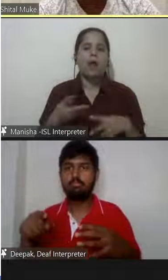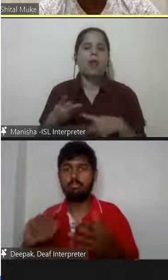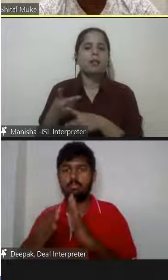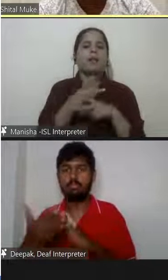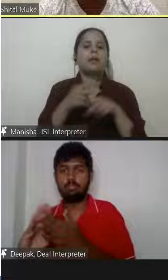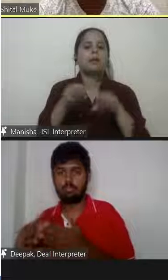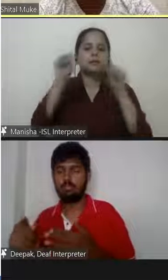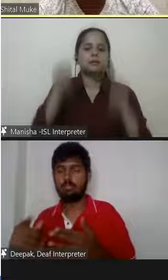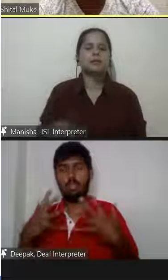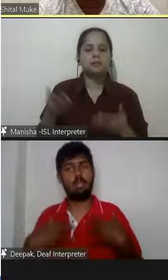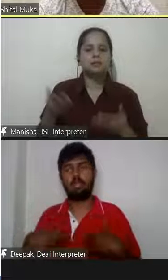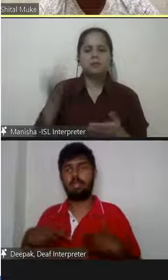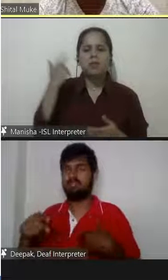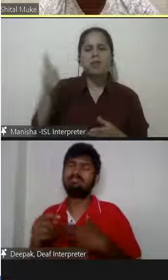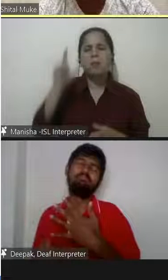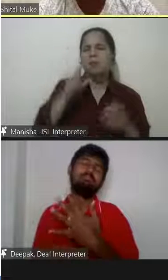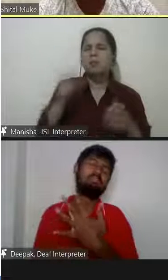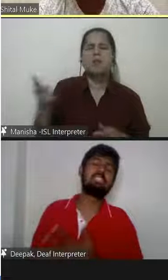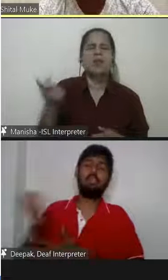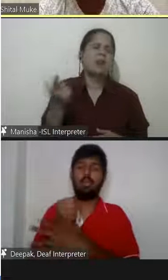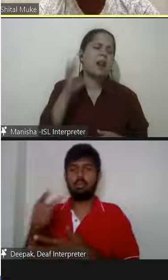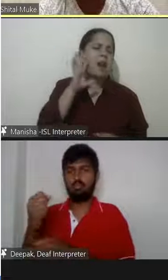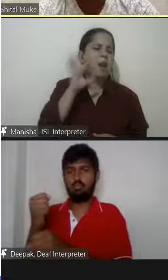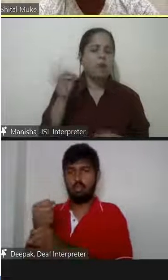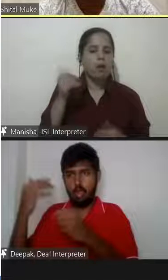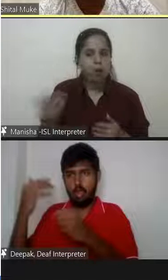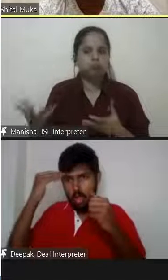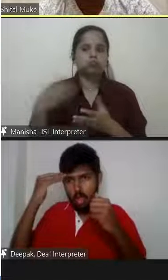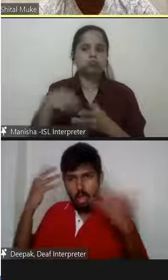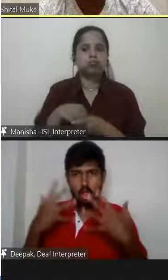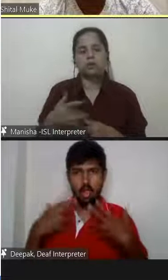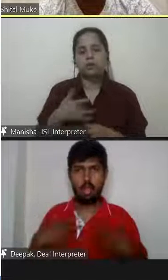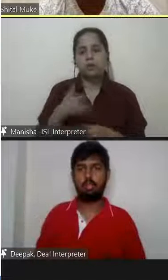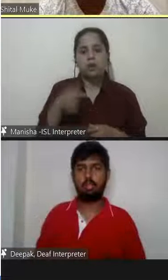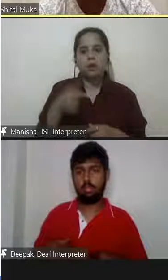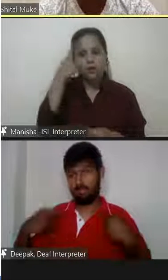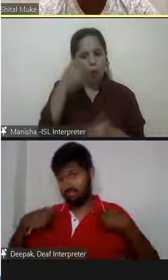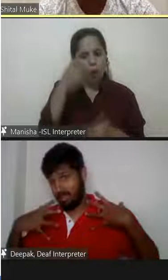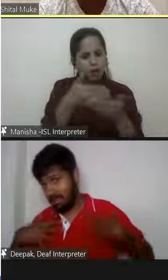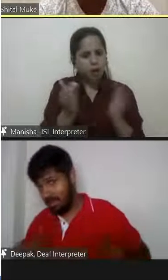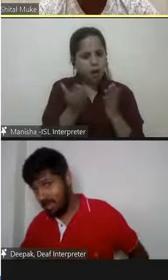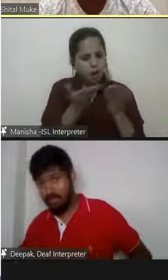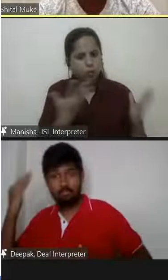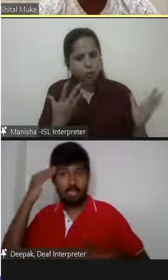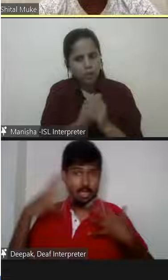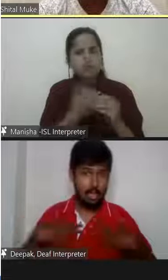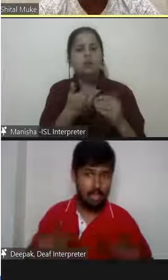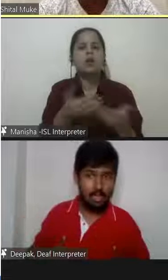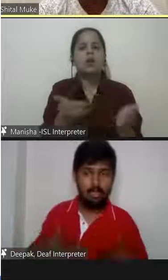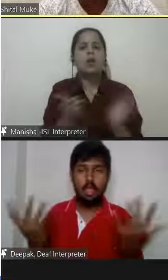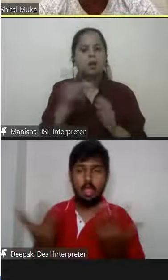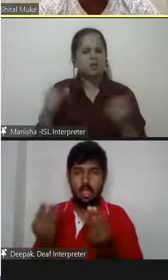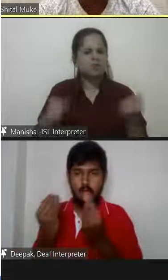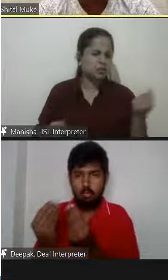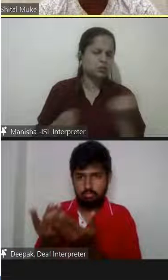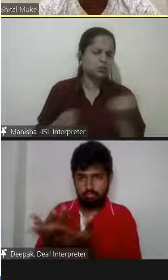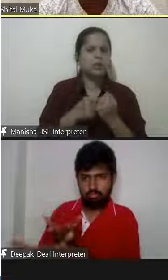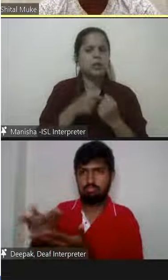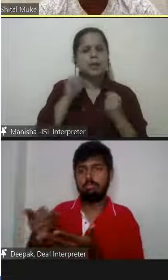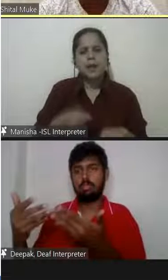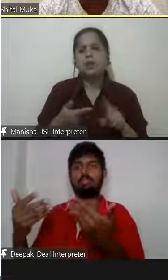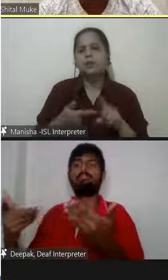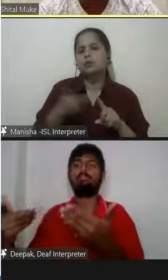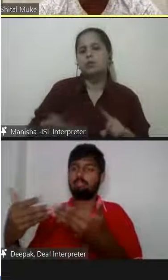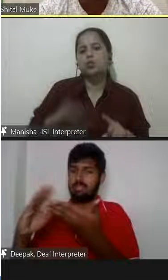are working in the community with and for community people, and those can be trained and supported